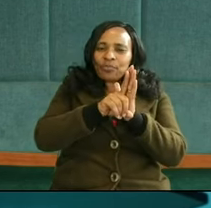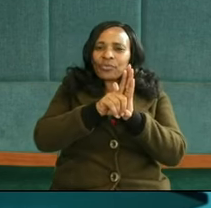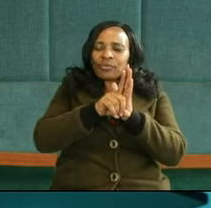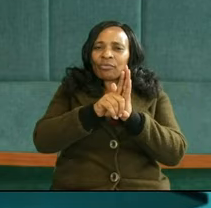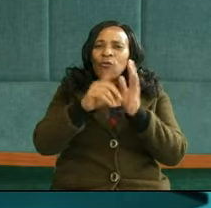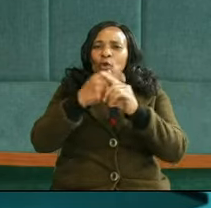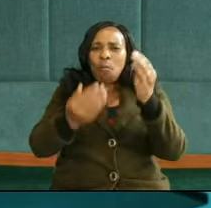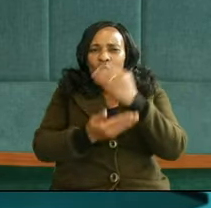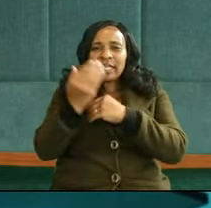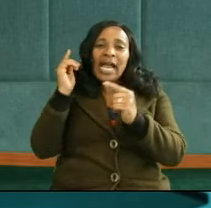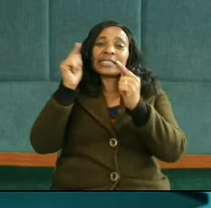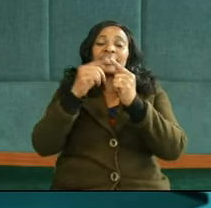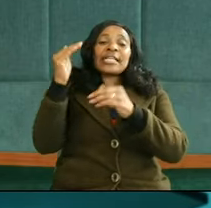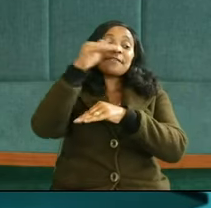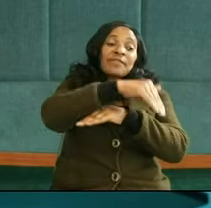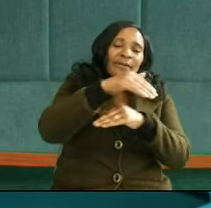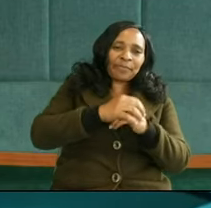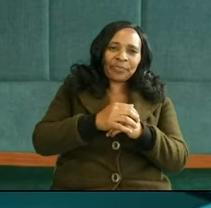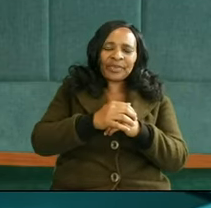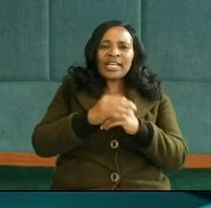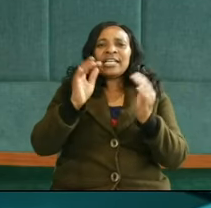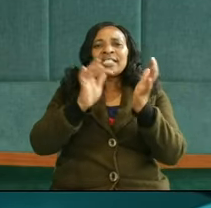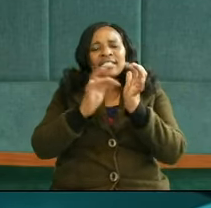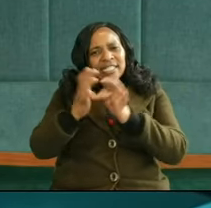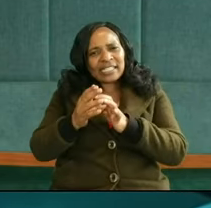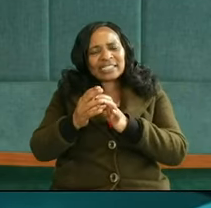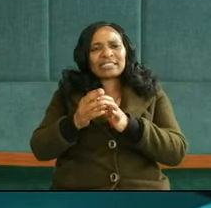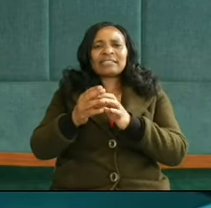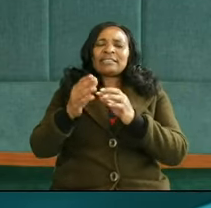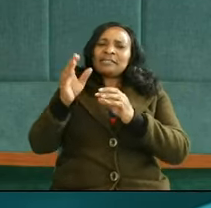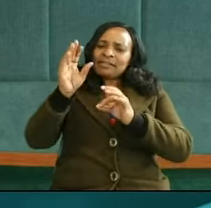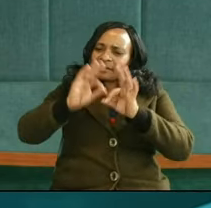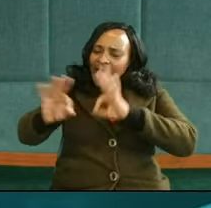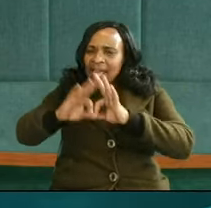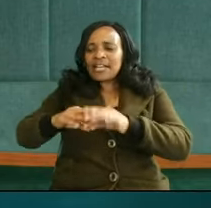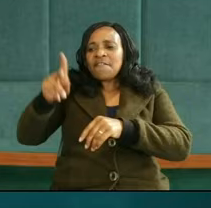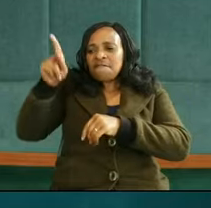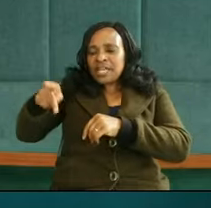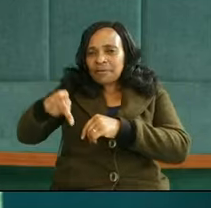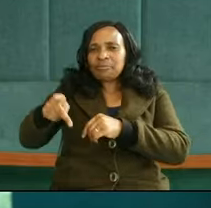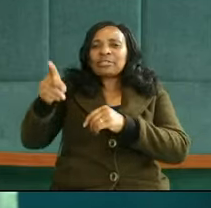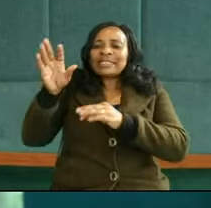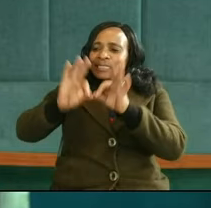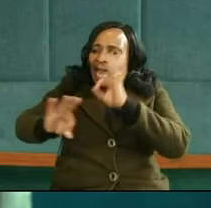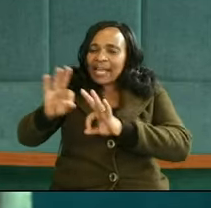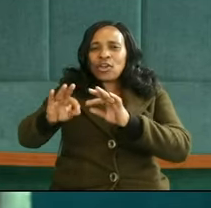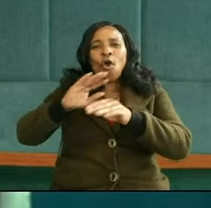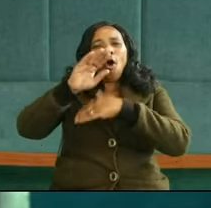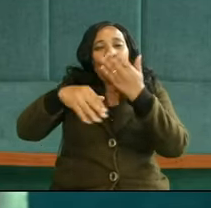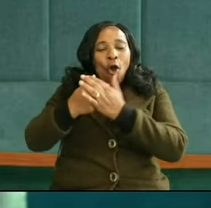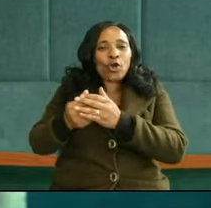evening. Paul's style, Jesus' style, and Philip's style, Mary, they are the same.